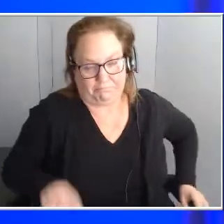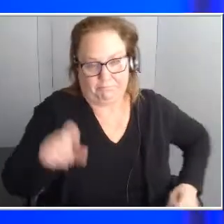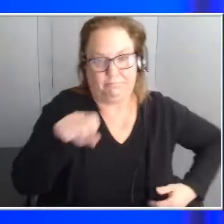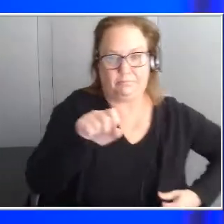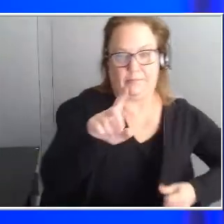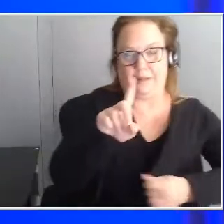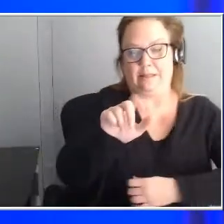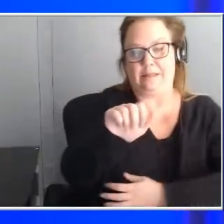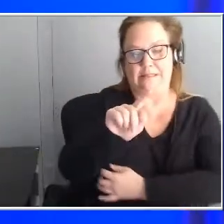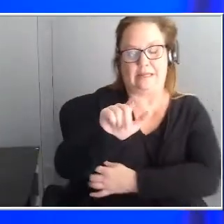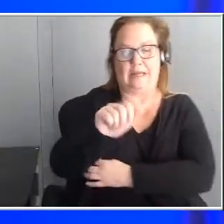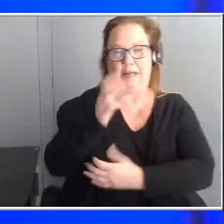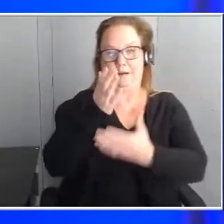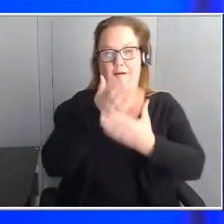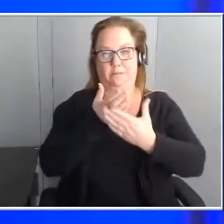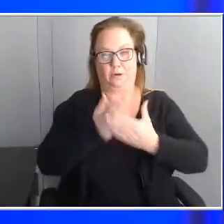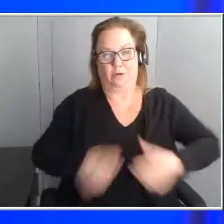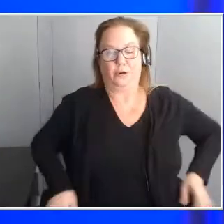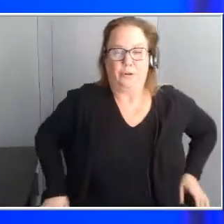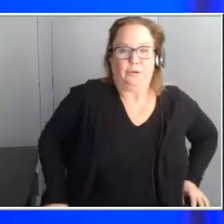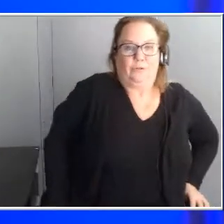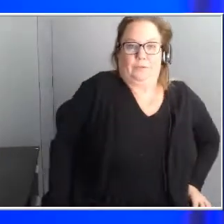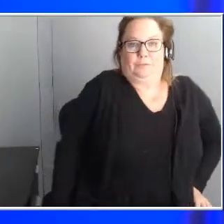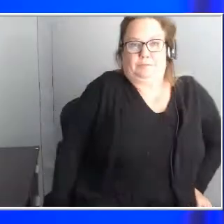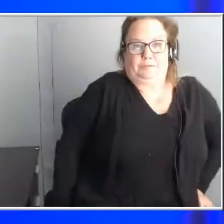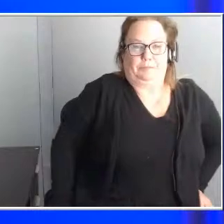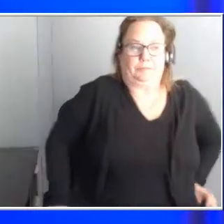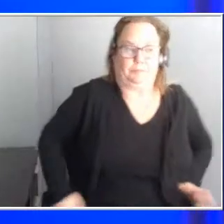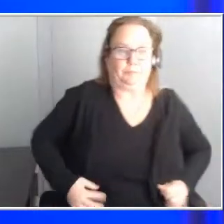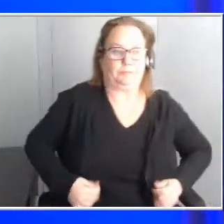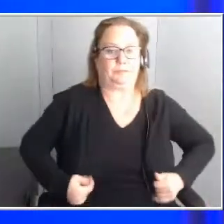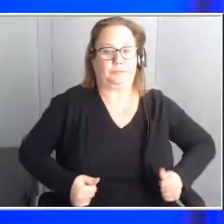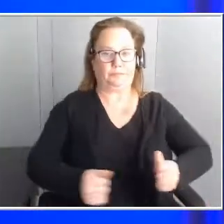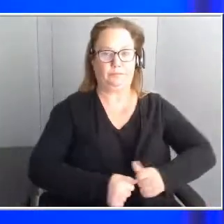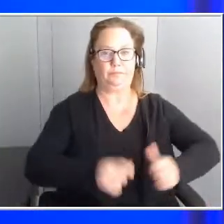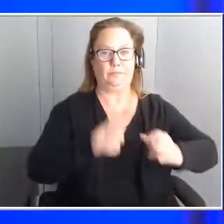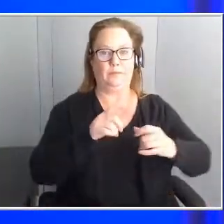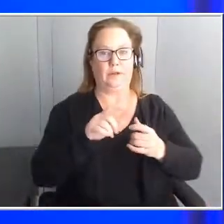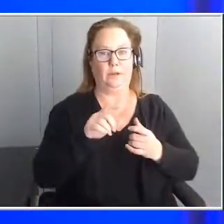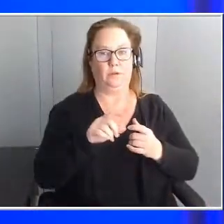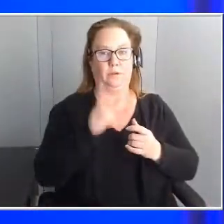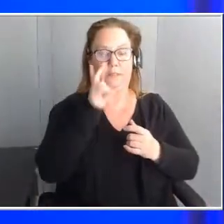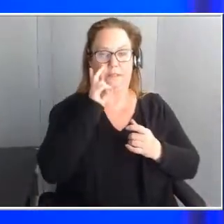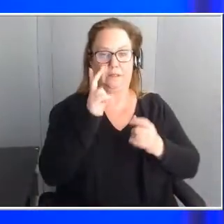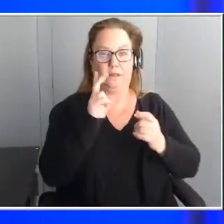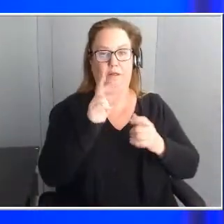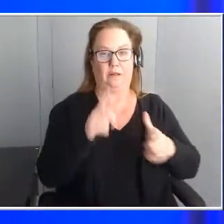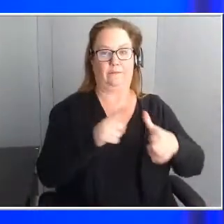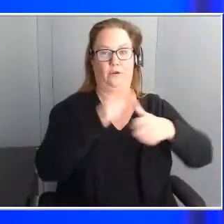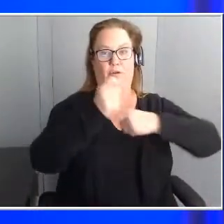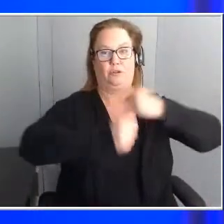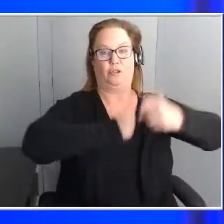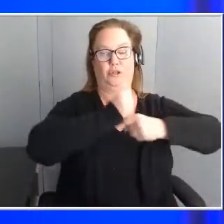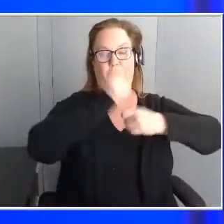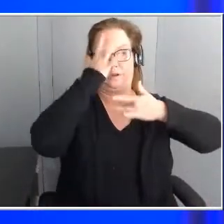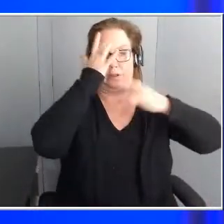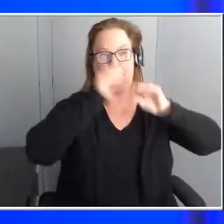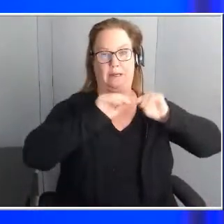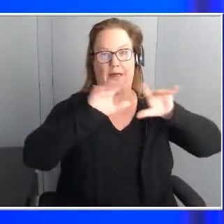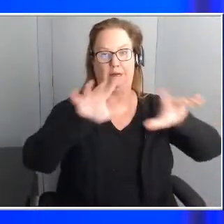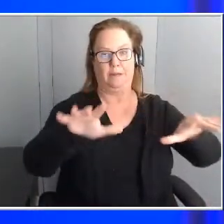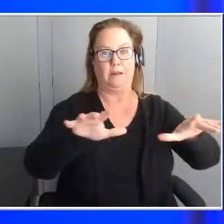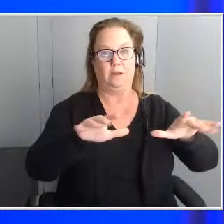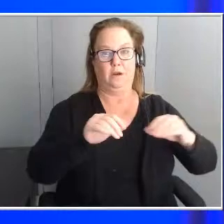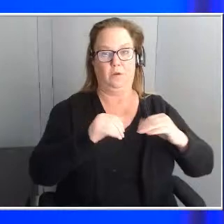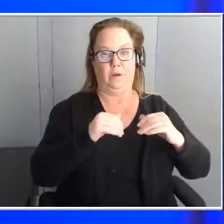out there, or the data are out there rather, that do show that we did see, like the first year of the pandemic, we virtually had